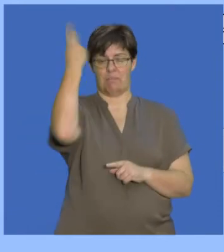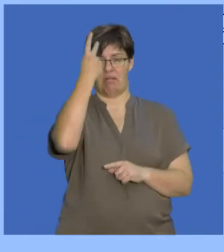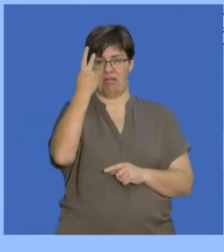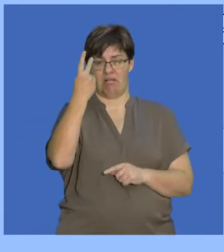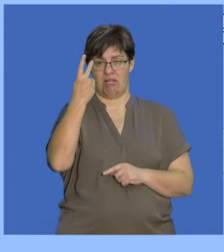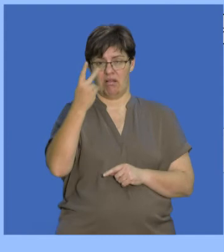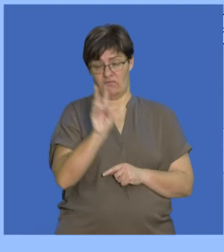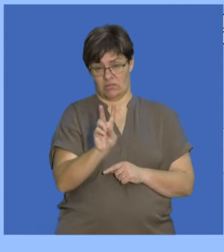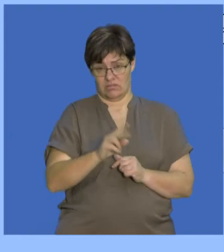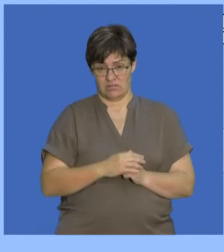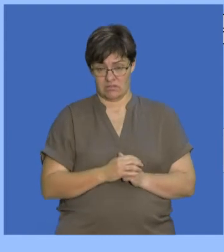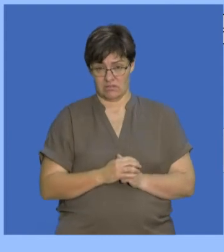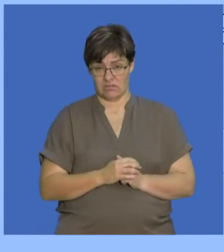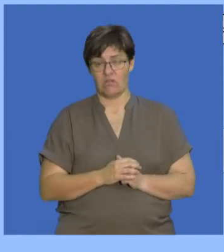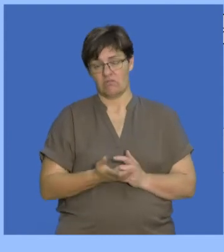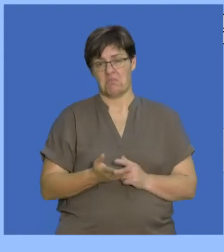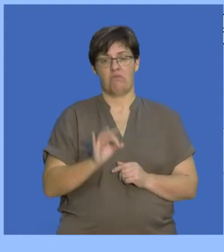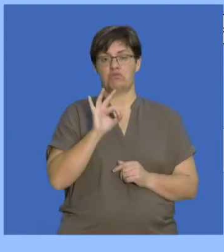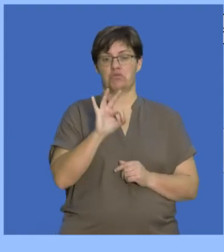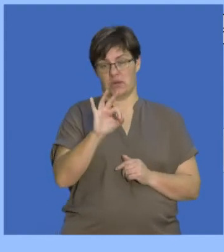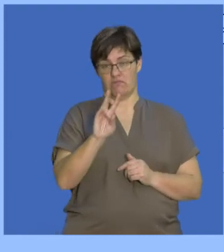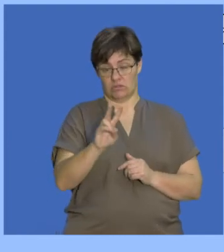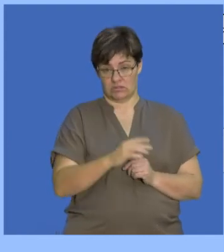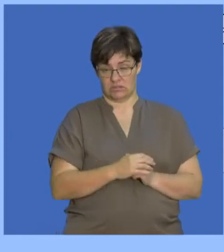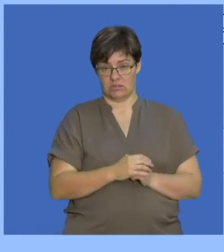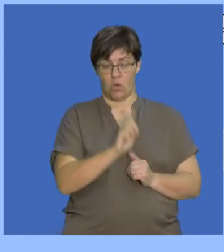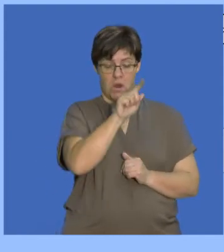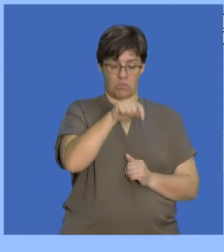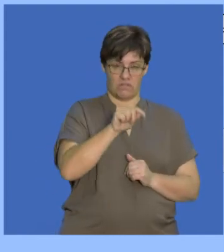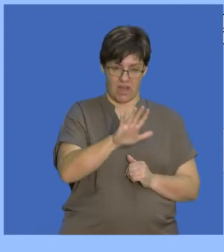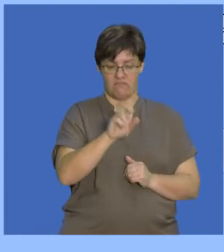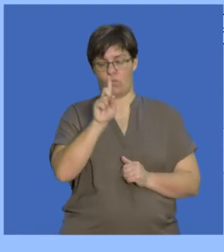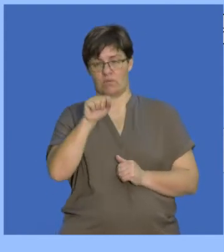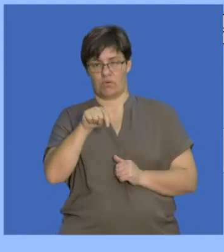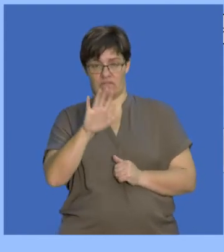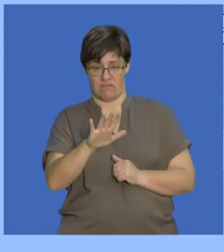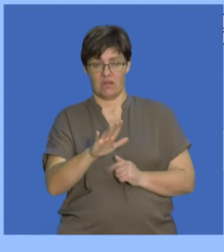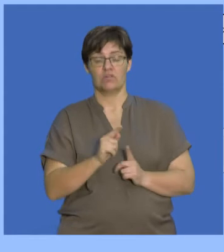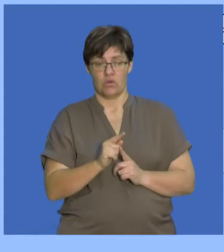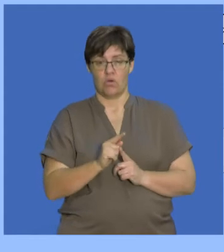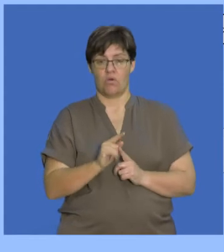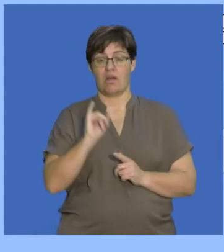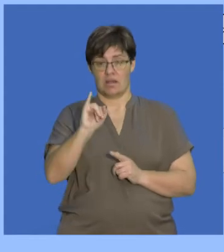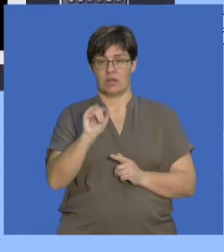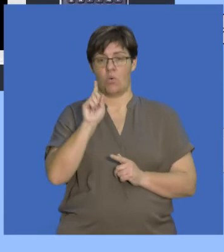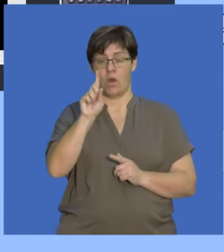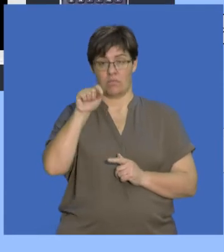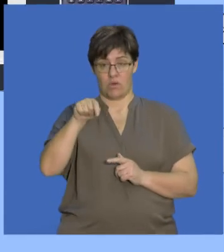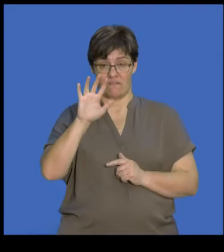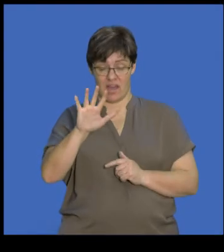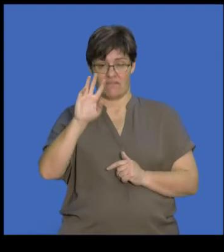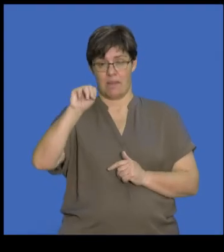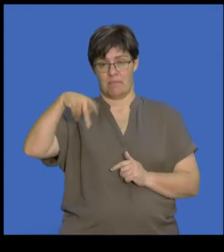okay, to 3 volts, okay? These 3 volts, you can see the current is now 1.5 amperes, okay? Let's go back to our